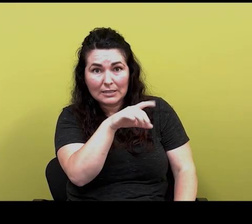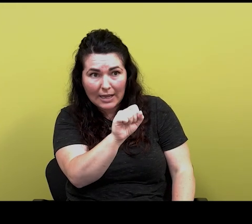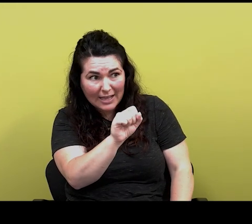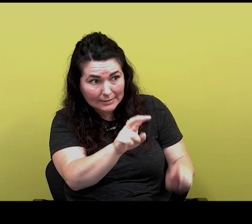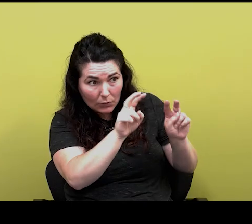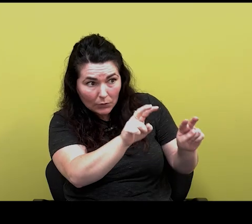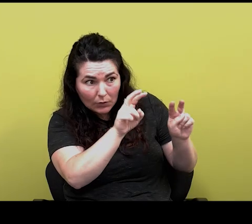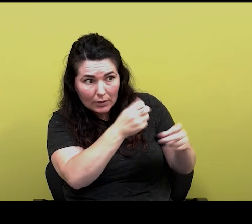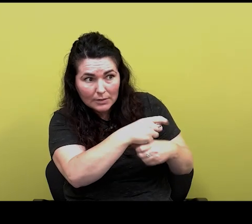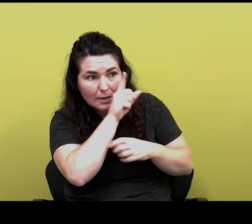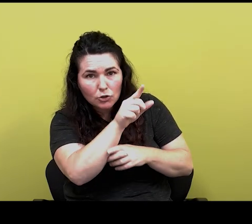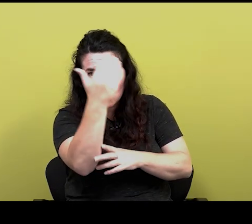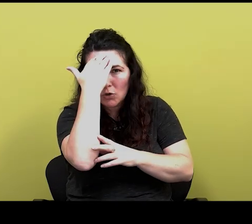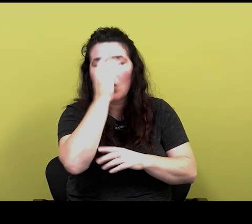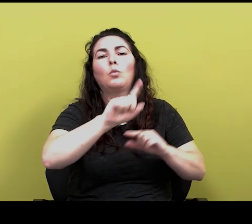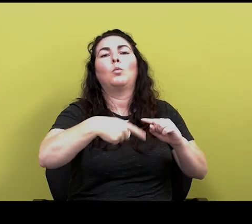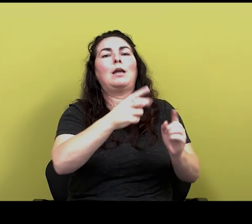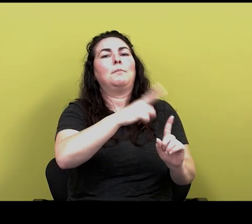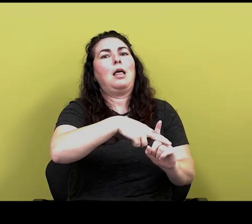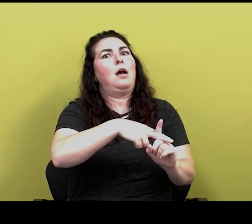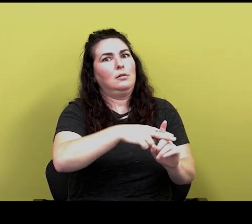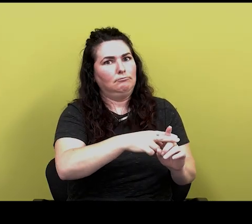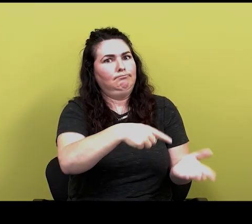to stay informed about those priority deadlines.